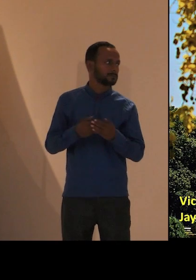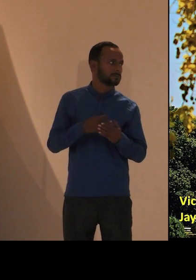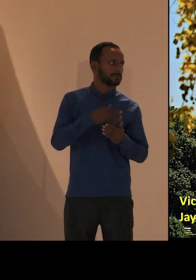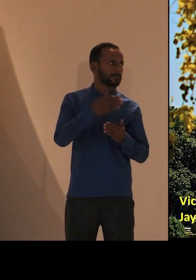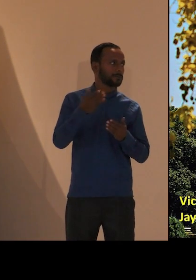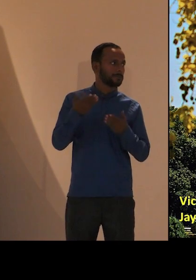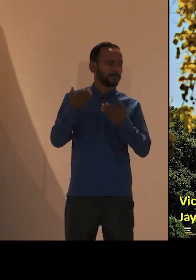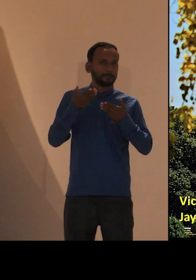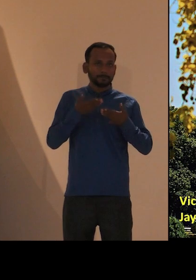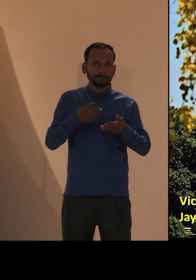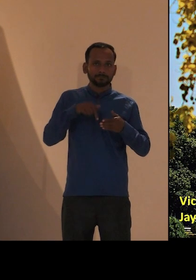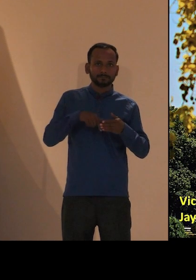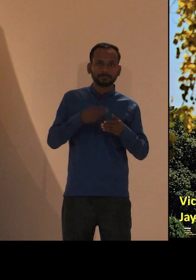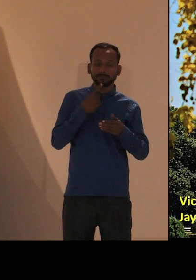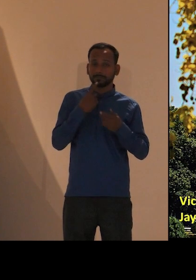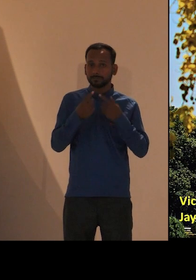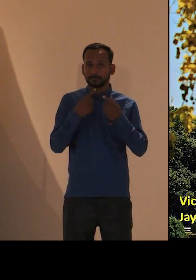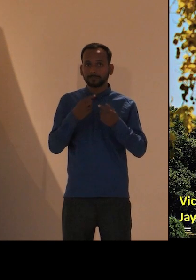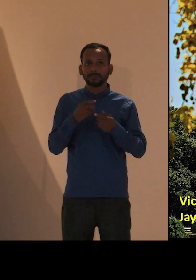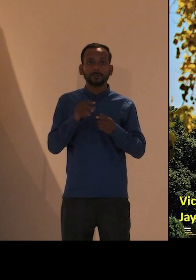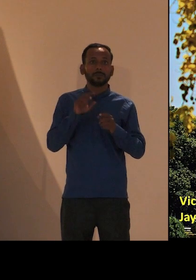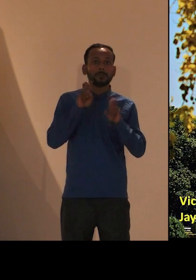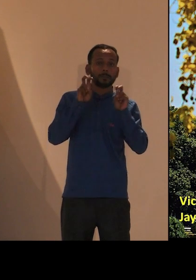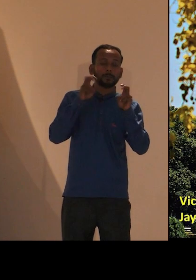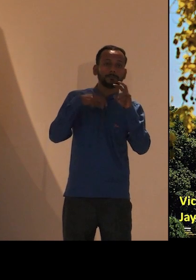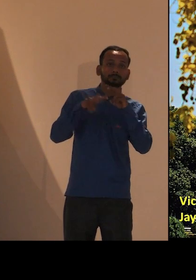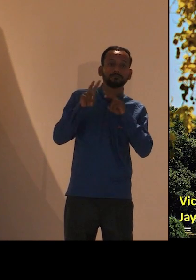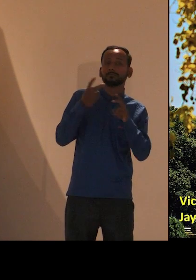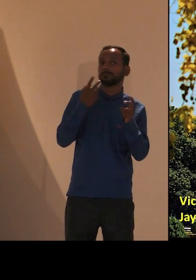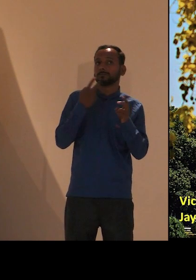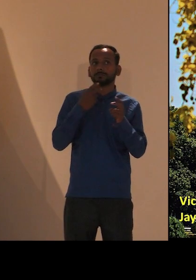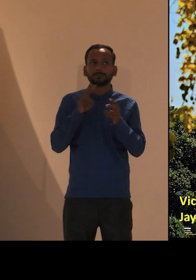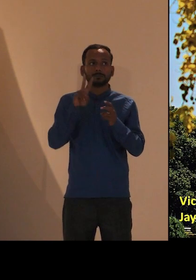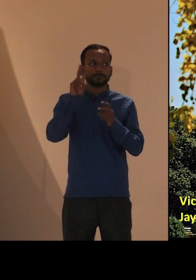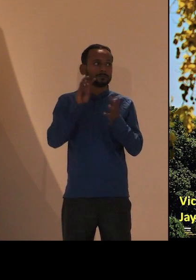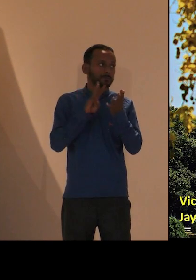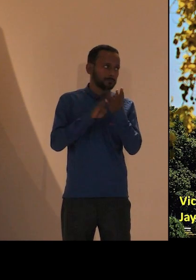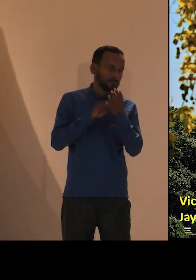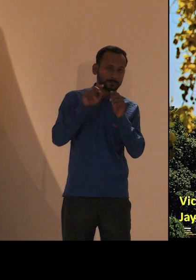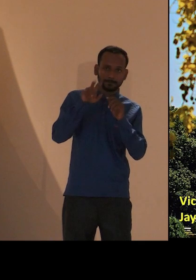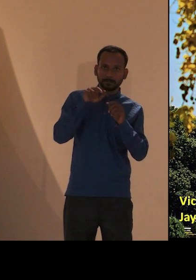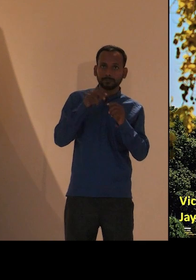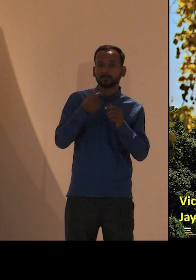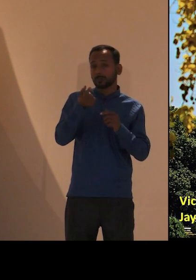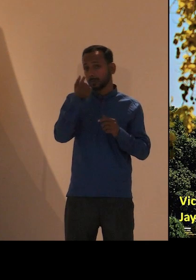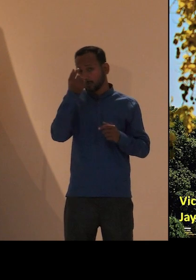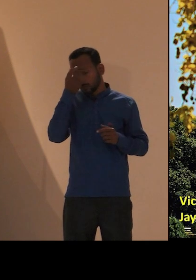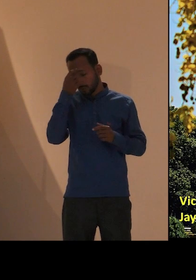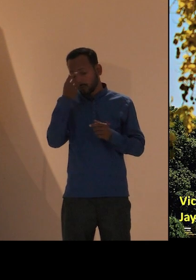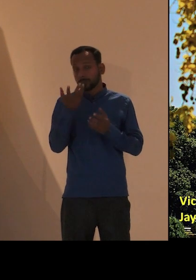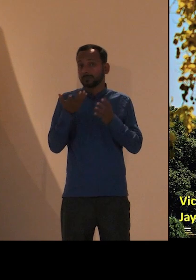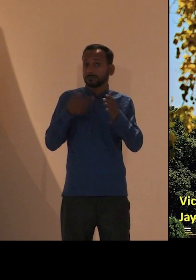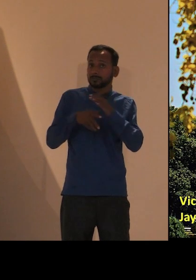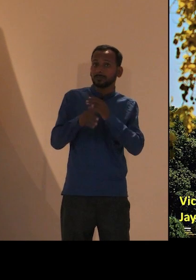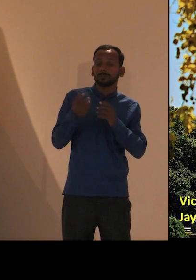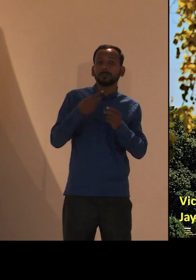having me here to speak about the Victoria Memorial Hall, and more specifically on the problems about